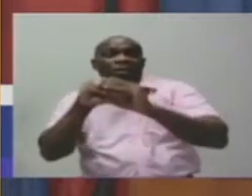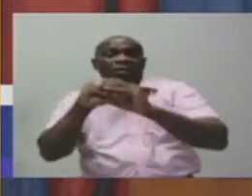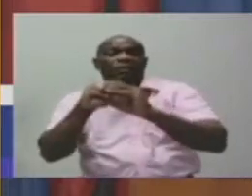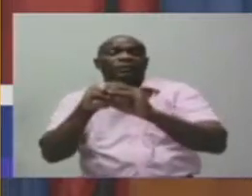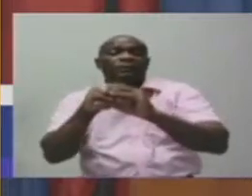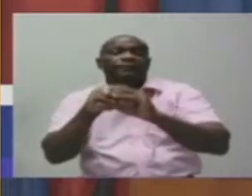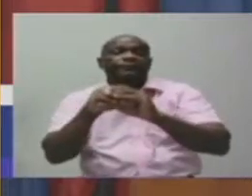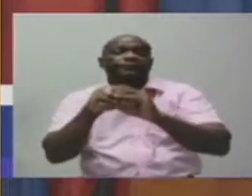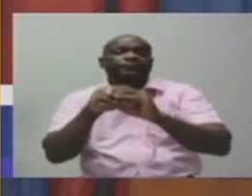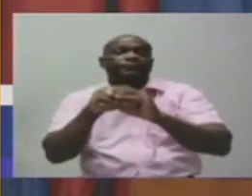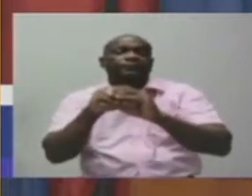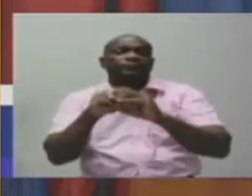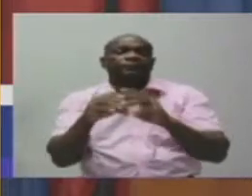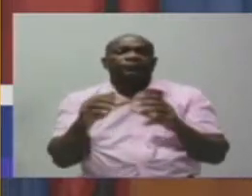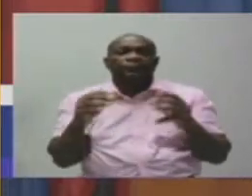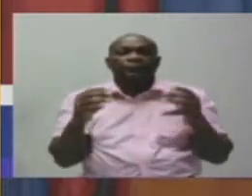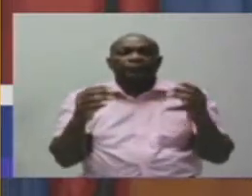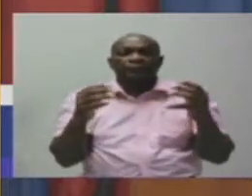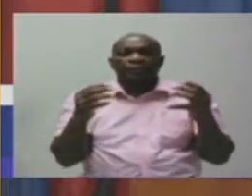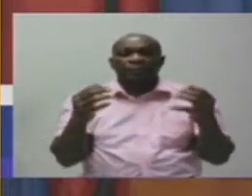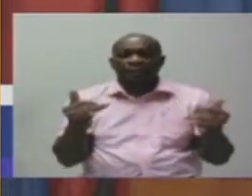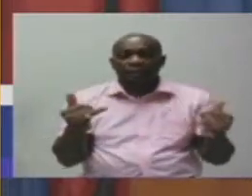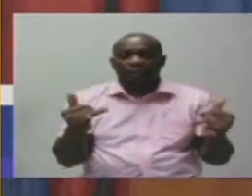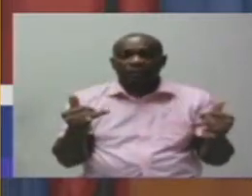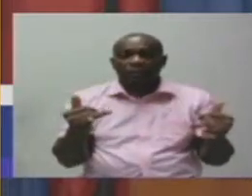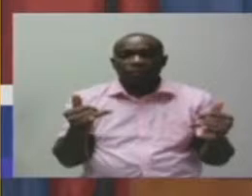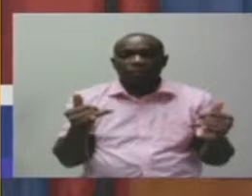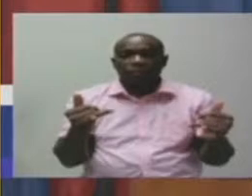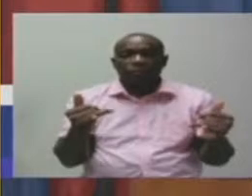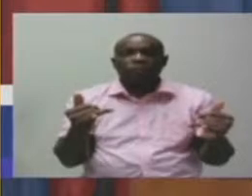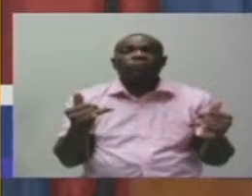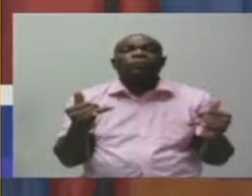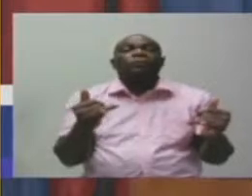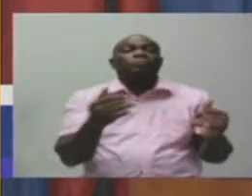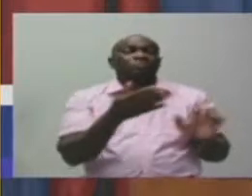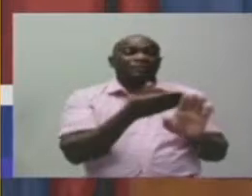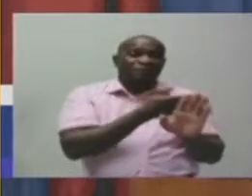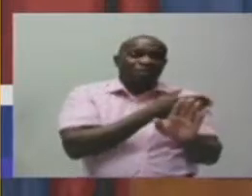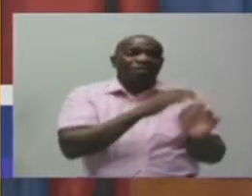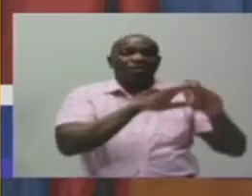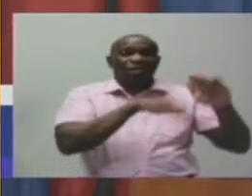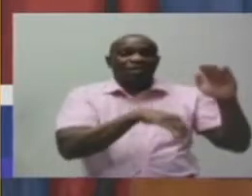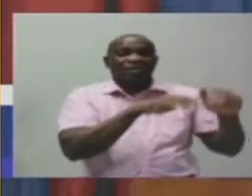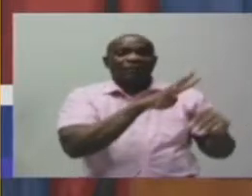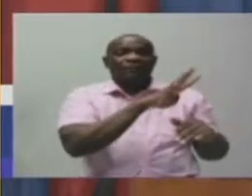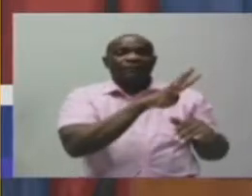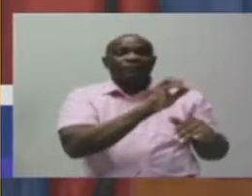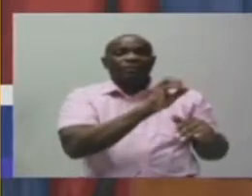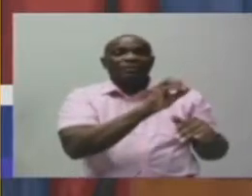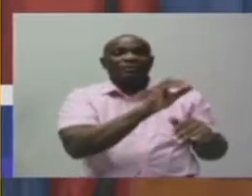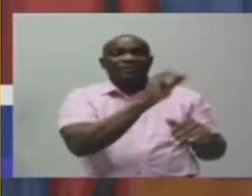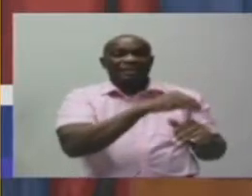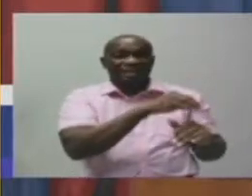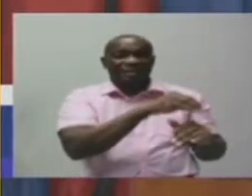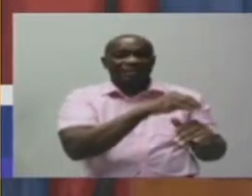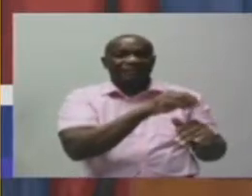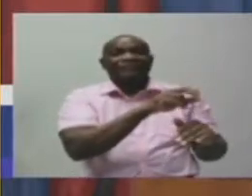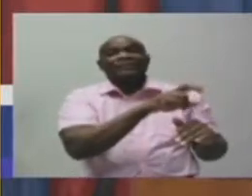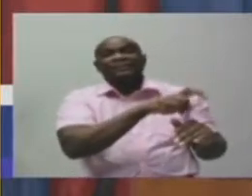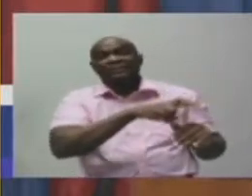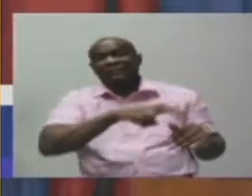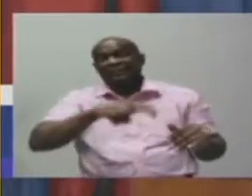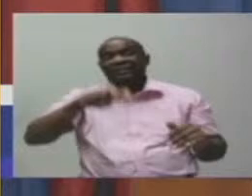And now this is where we are at. We have gone from being under 40% occupancy in Trinidad last week